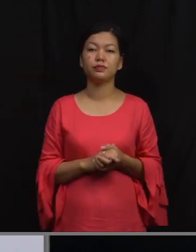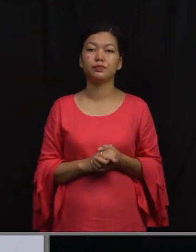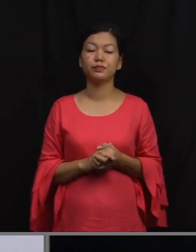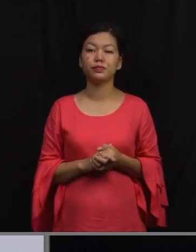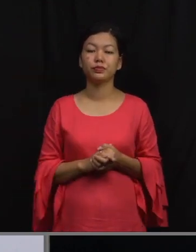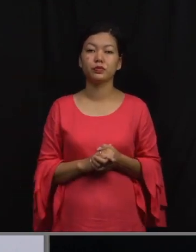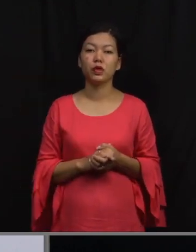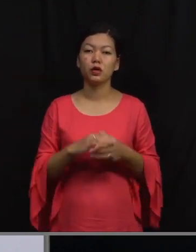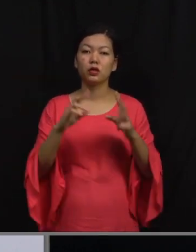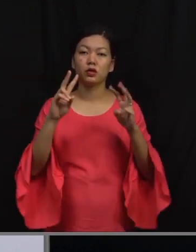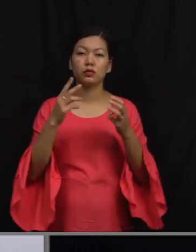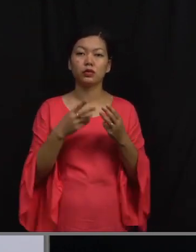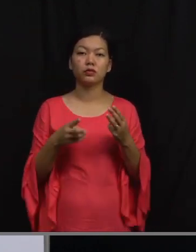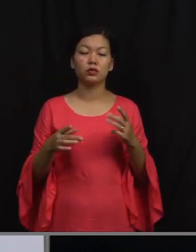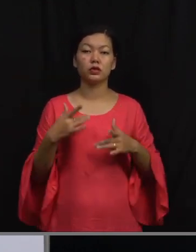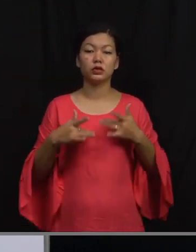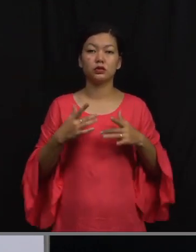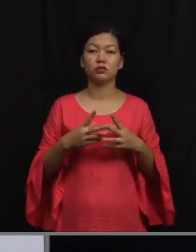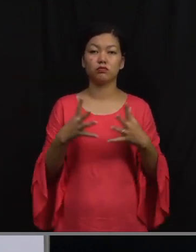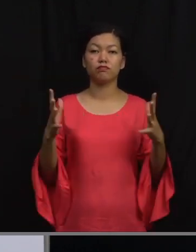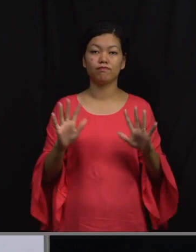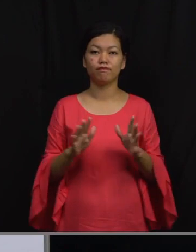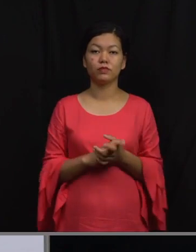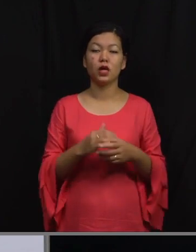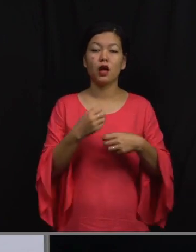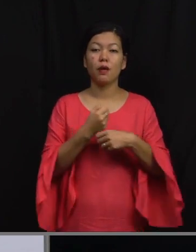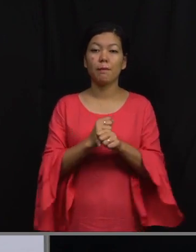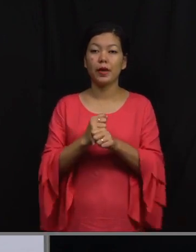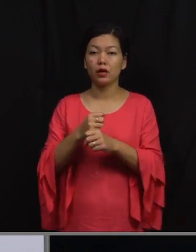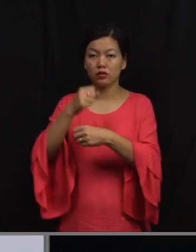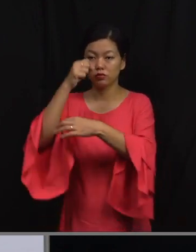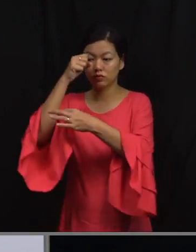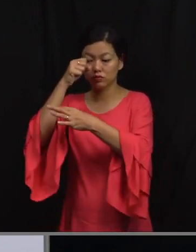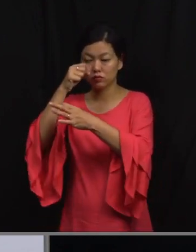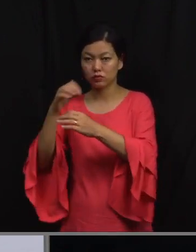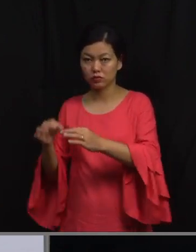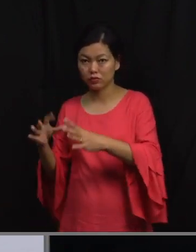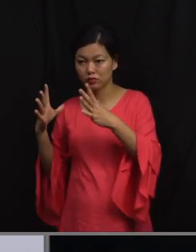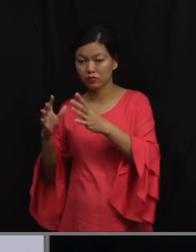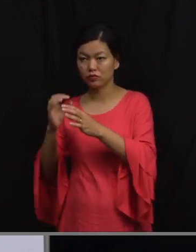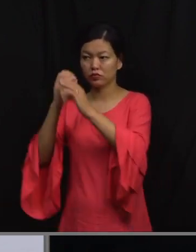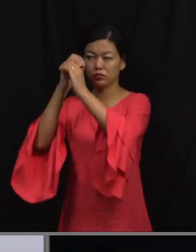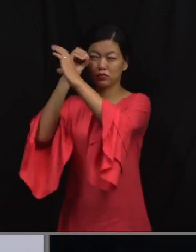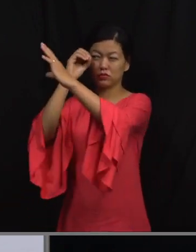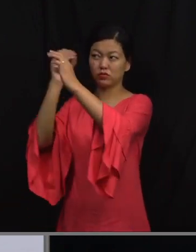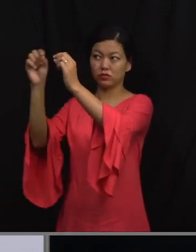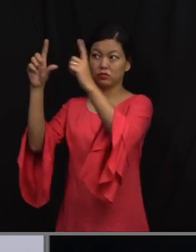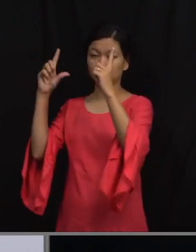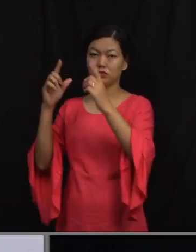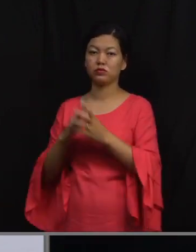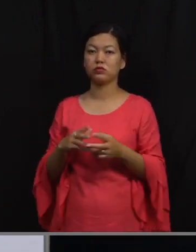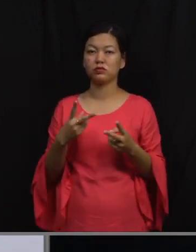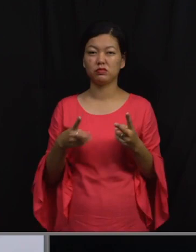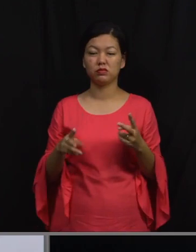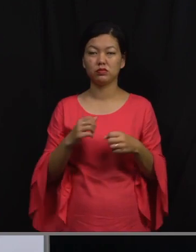means lots of topic like construction of microscope, construction of say telescope, as well as